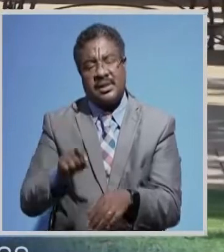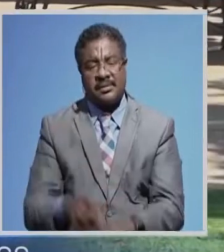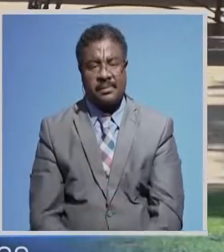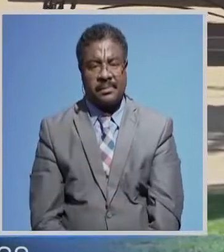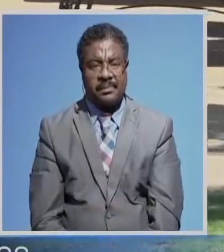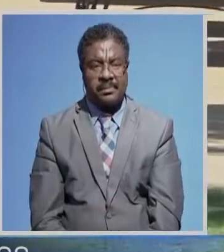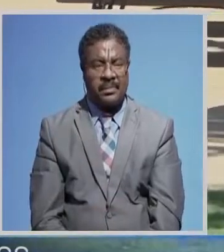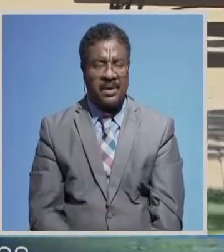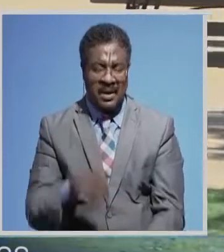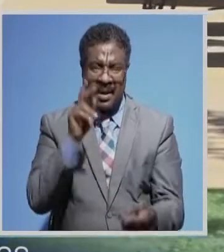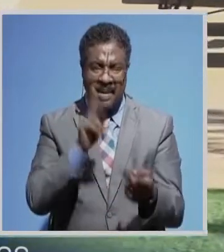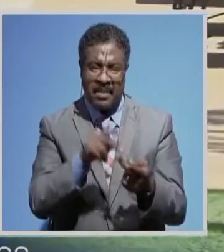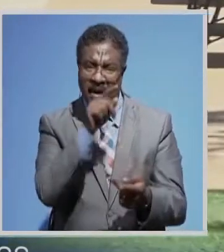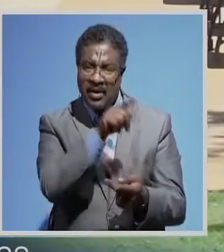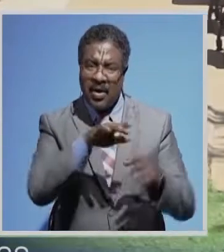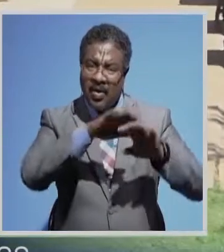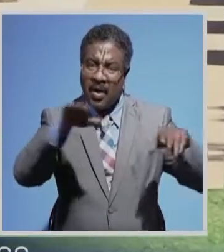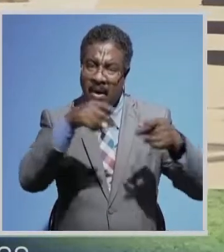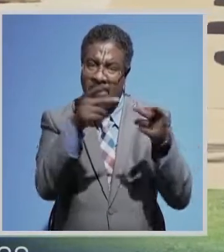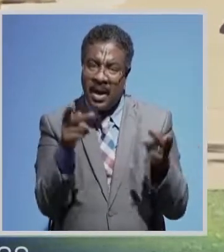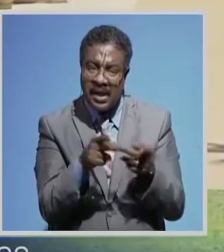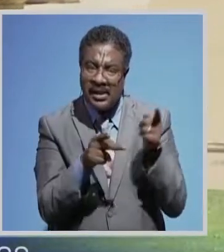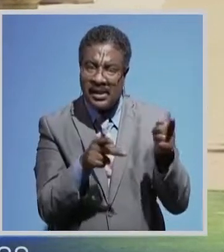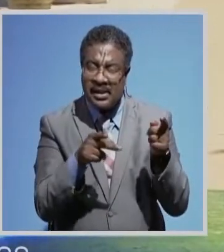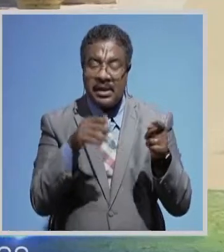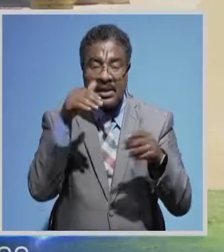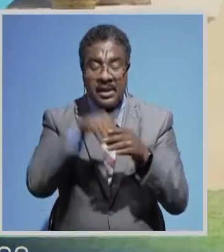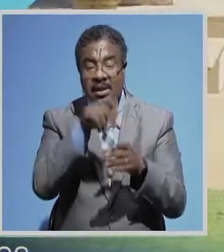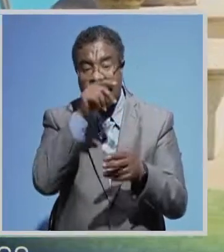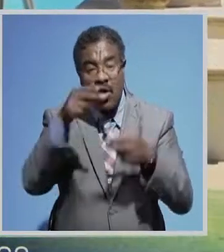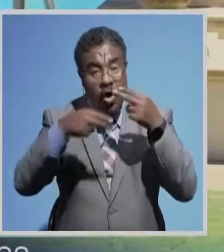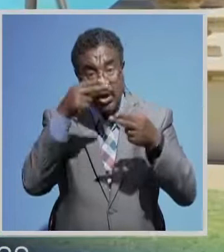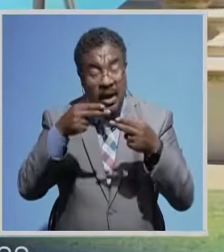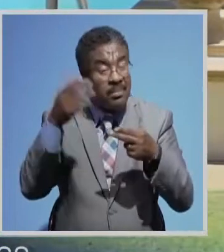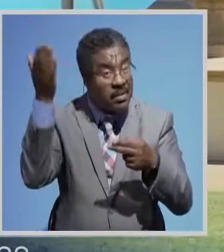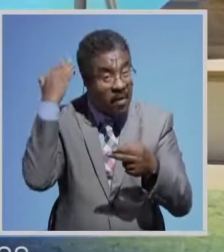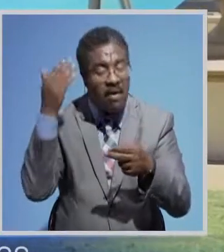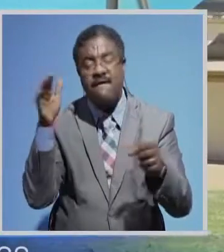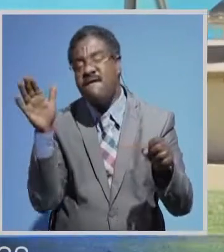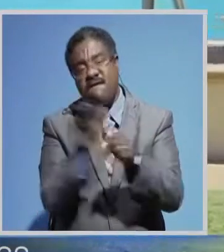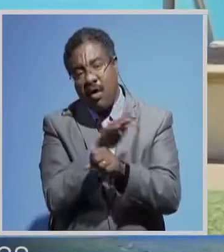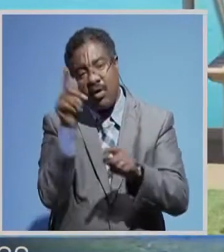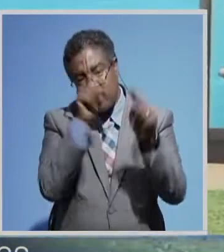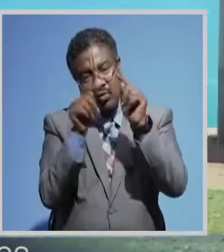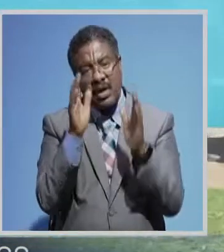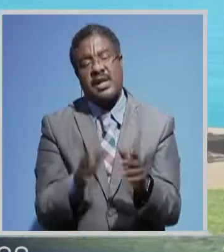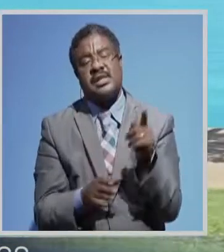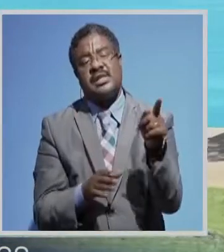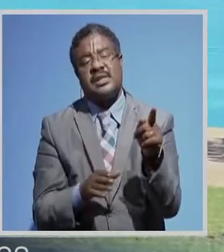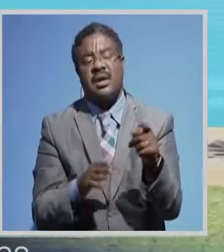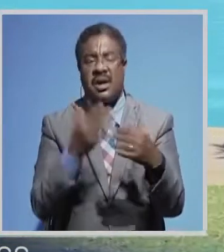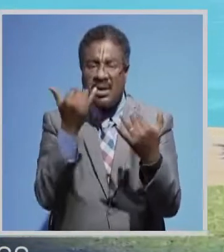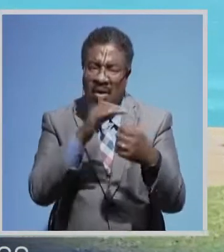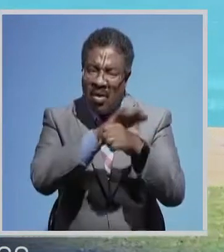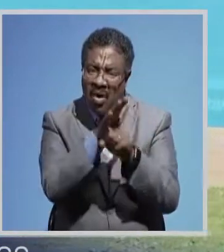one, the swimming pool area at one of the hotels in Livingstone is usually filled with tourists. But because of COVID-19,